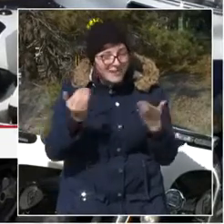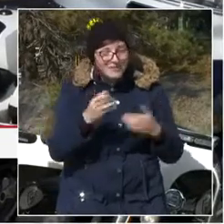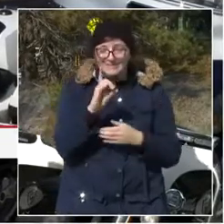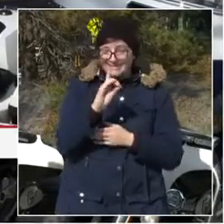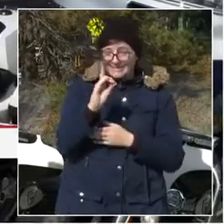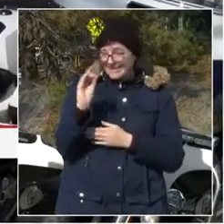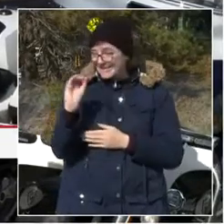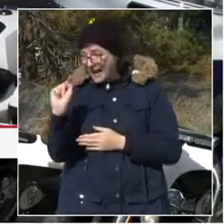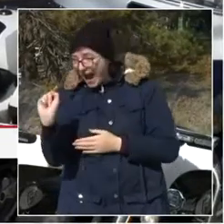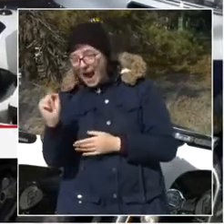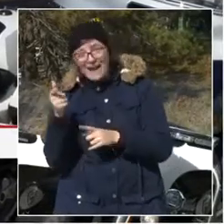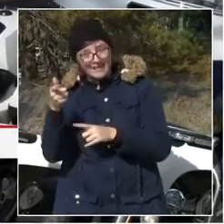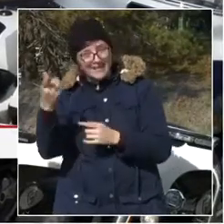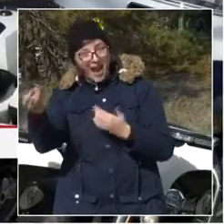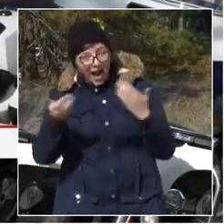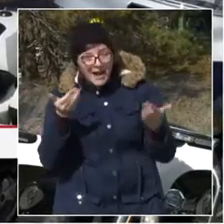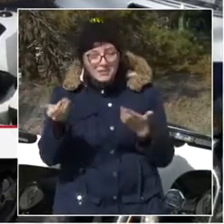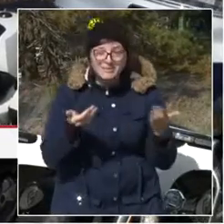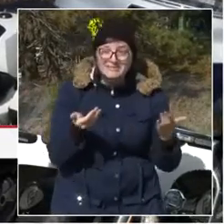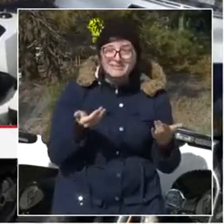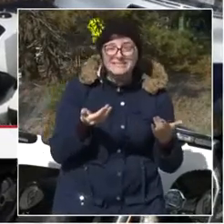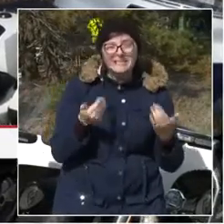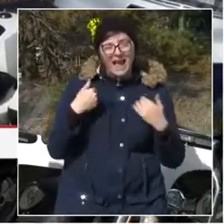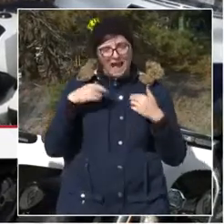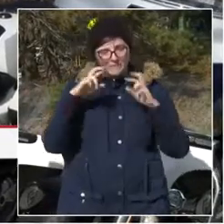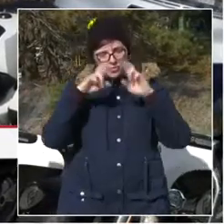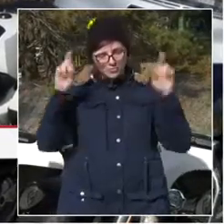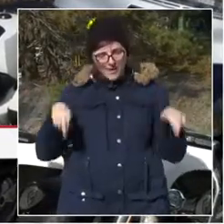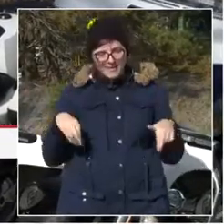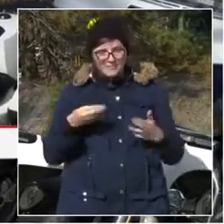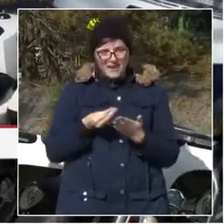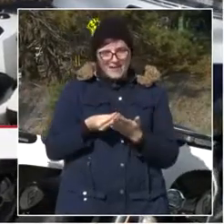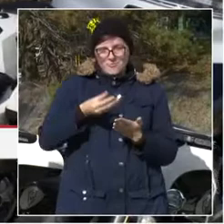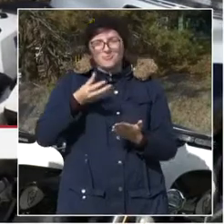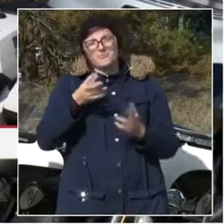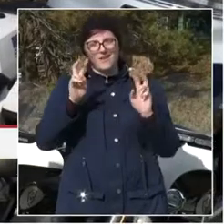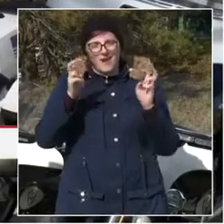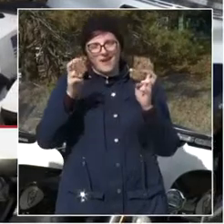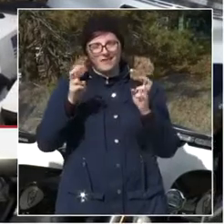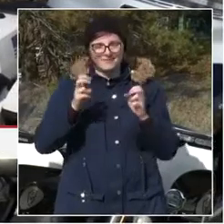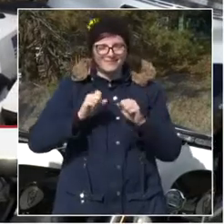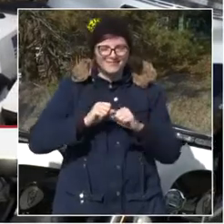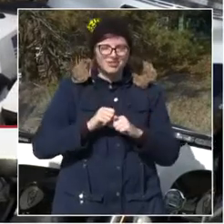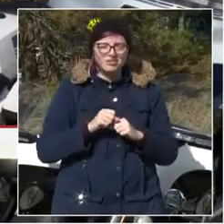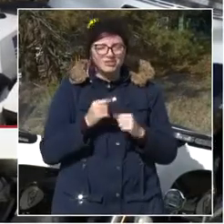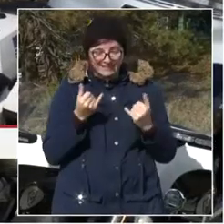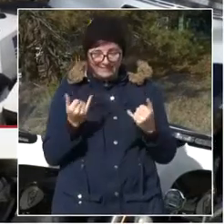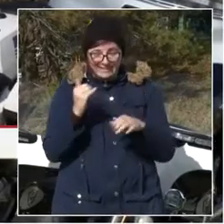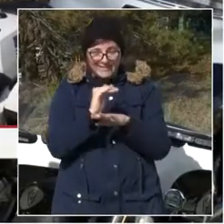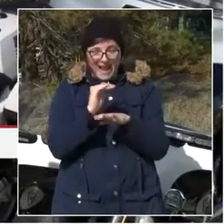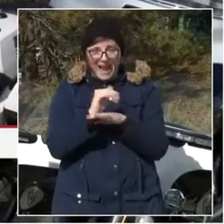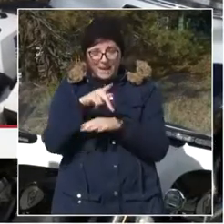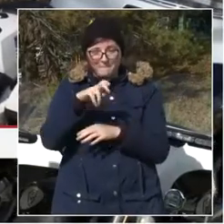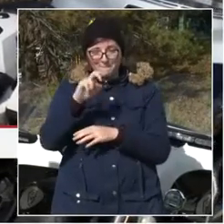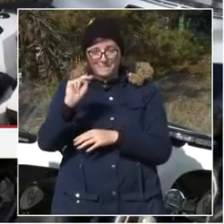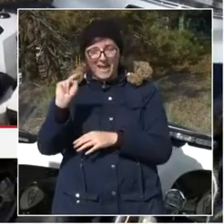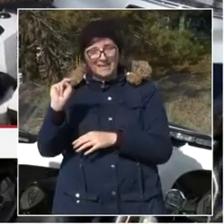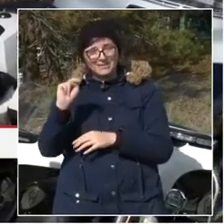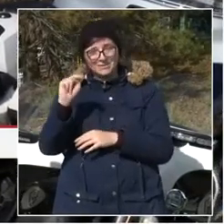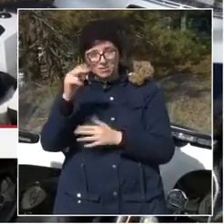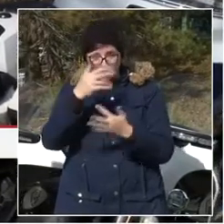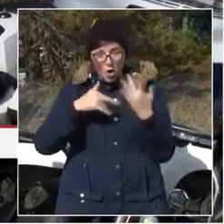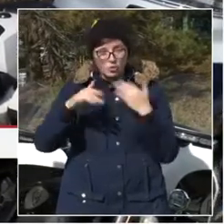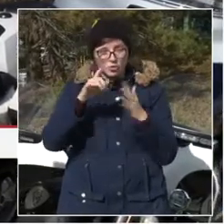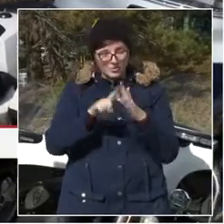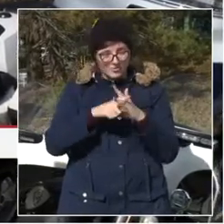right? We're having, in fact, a resume raiser tonight downtown at Penn Social starting at 5 o'clock. So if you